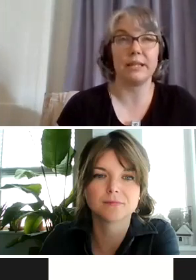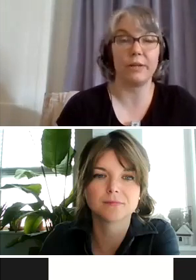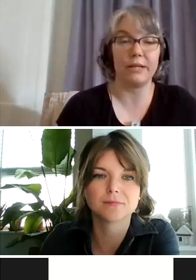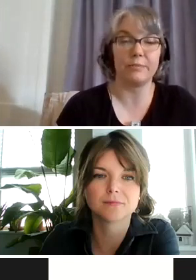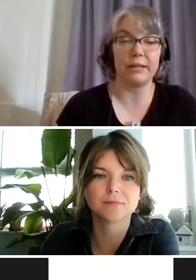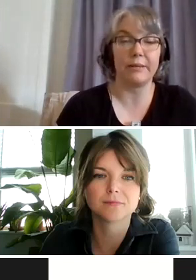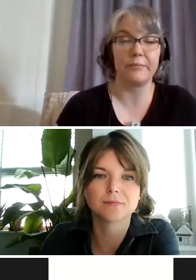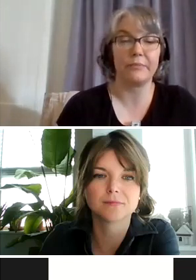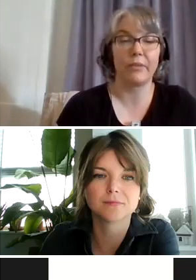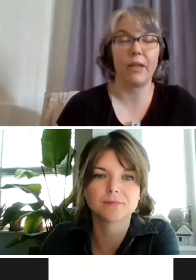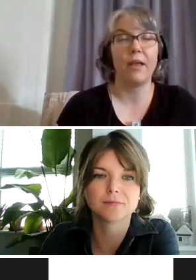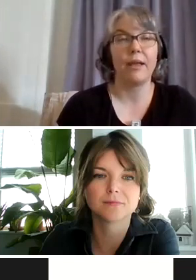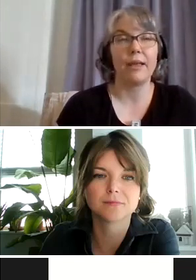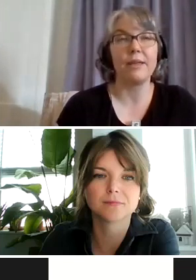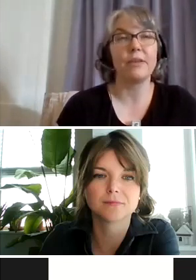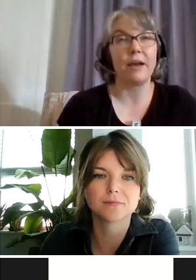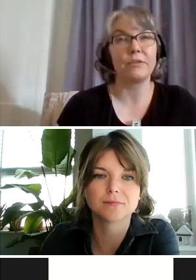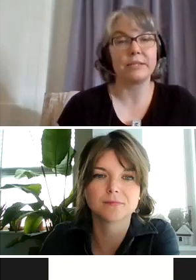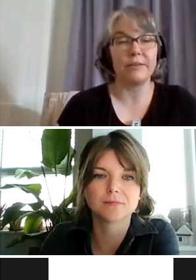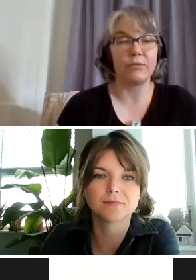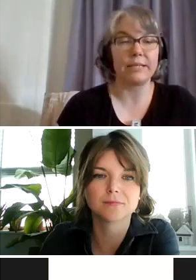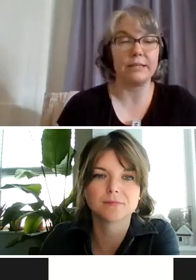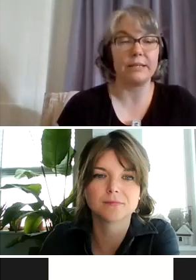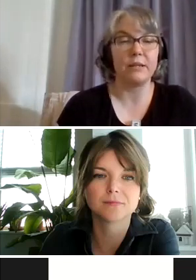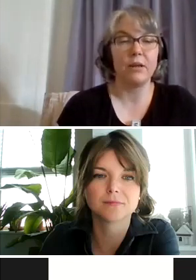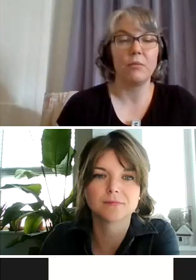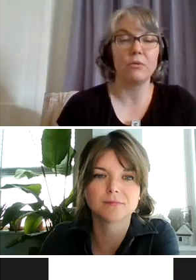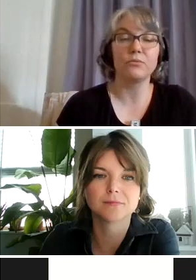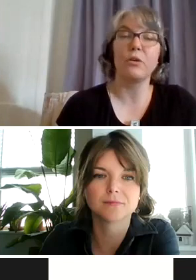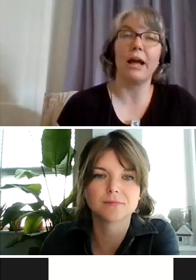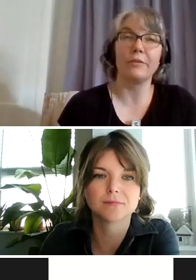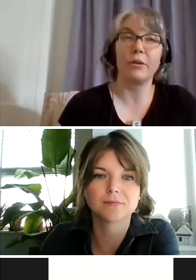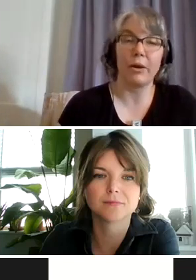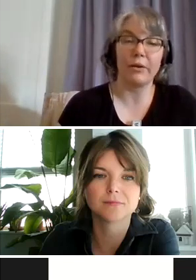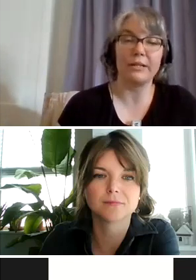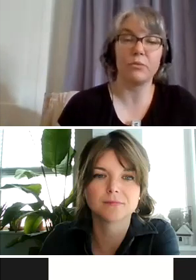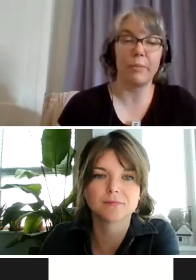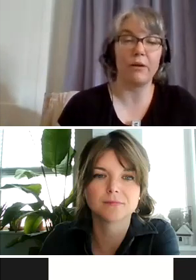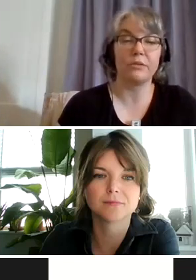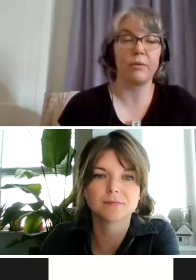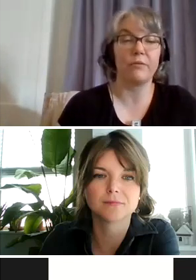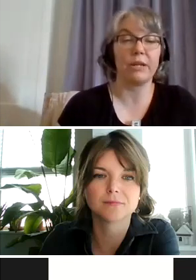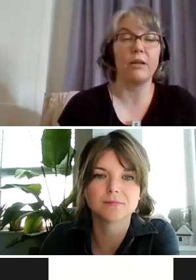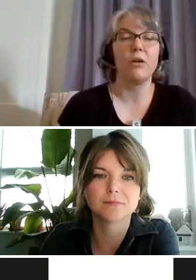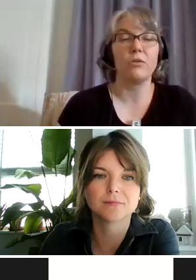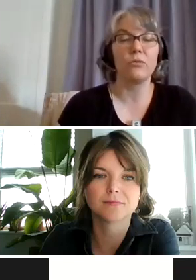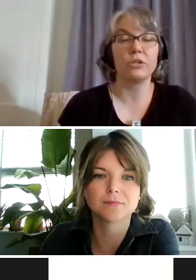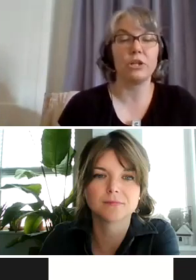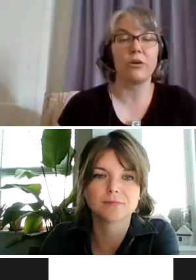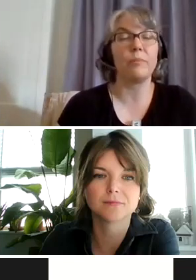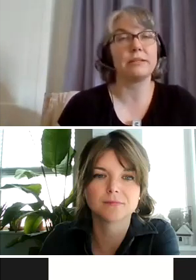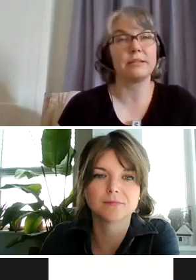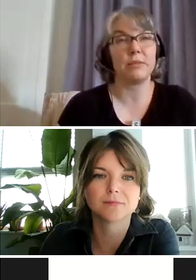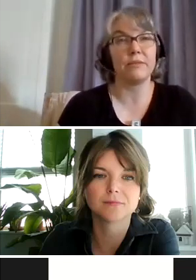of slavery intimately. Even after slavery was ended, most rural African Americans were bound to poverty through